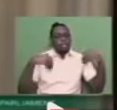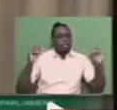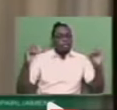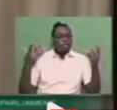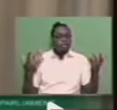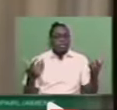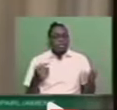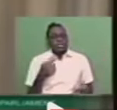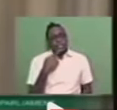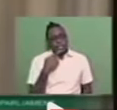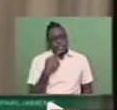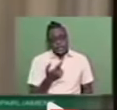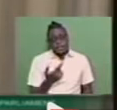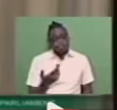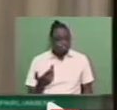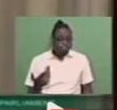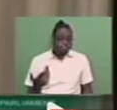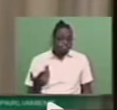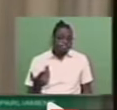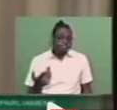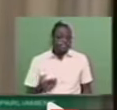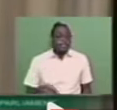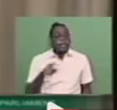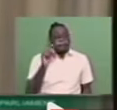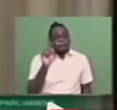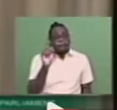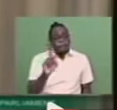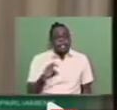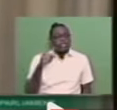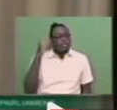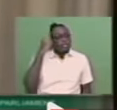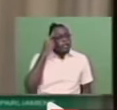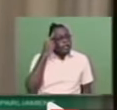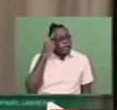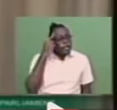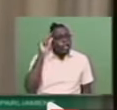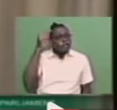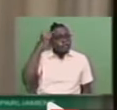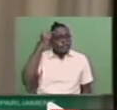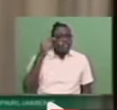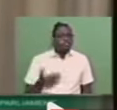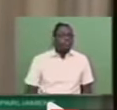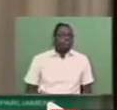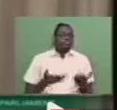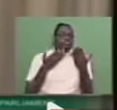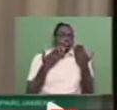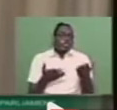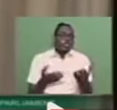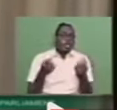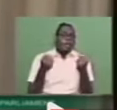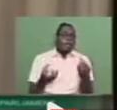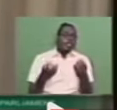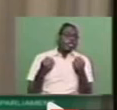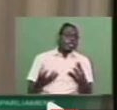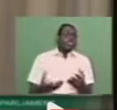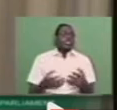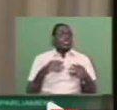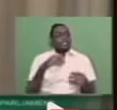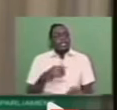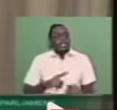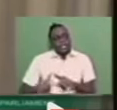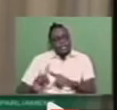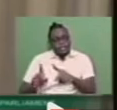fuel. Okay, so you buy it at a price, but then you get together and decide what to sell it for.